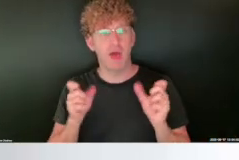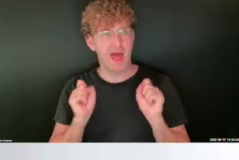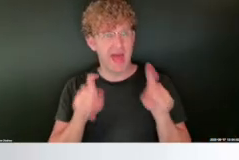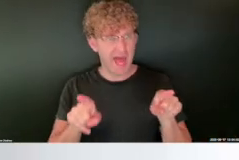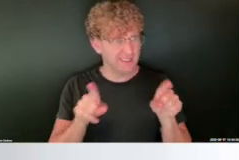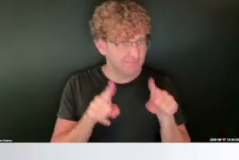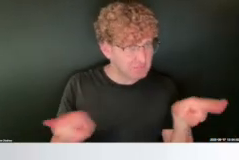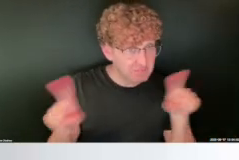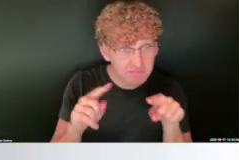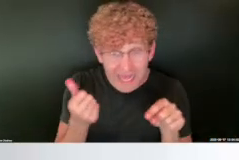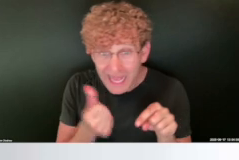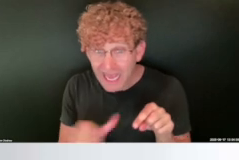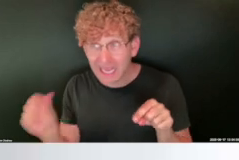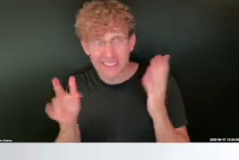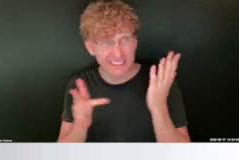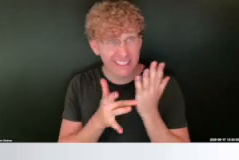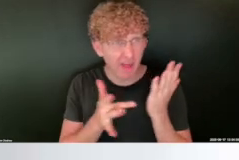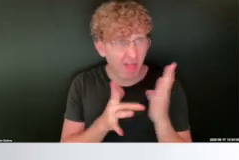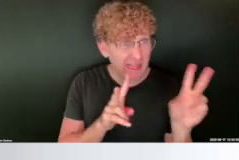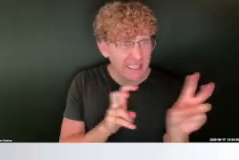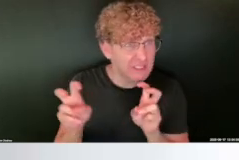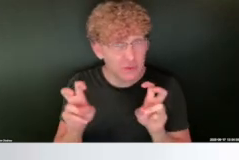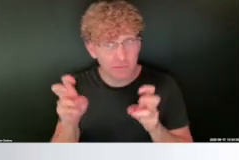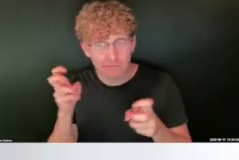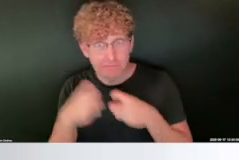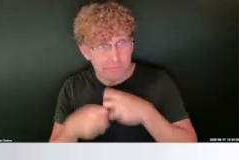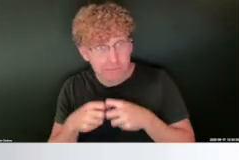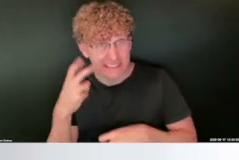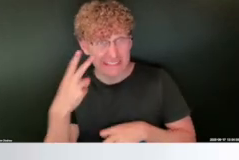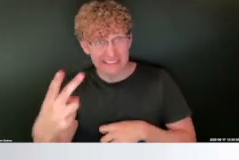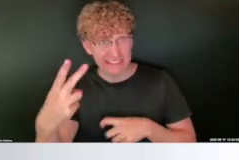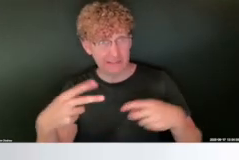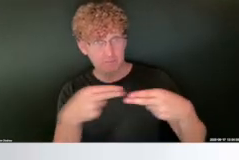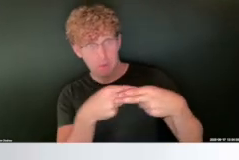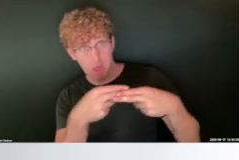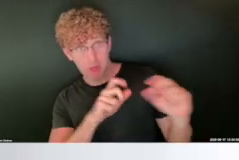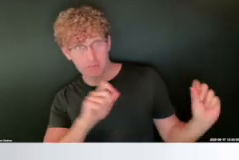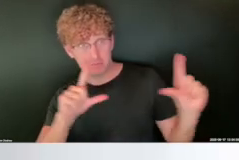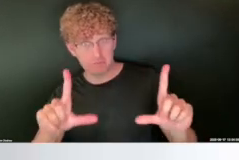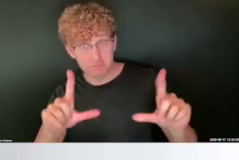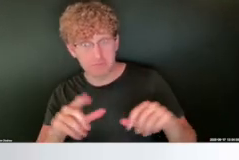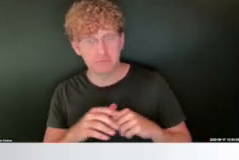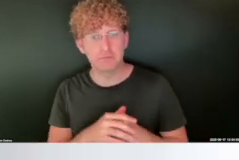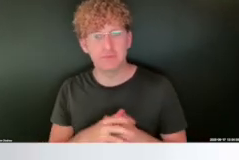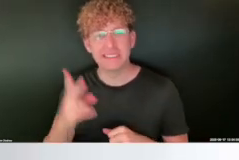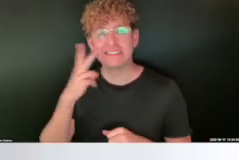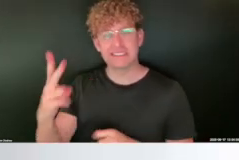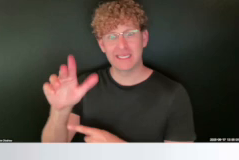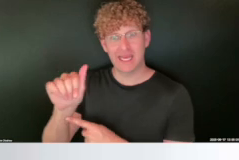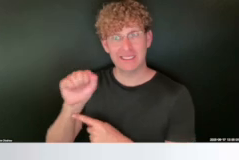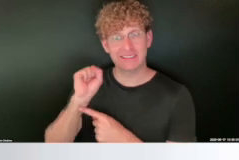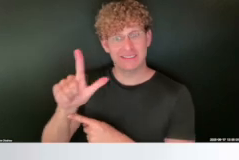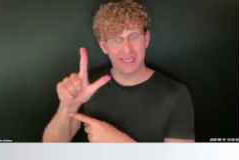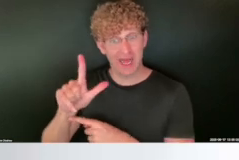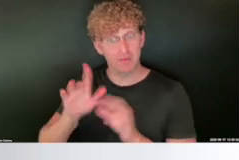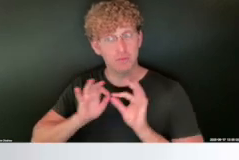issues, if everybody's able to hear and see the slides. I see that the American Sign Language or ASL